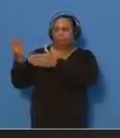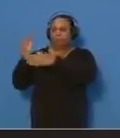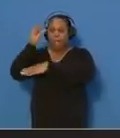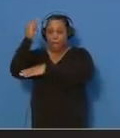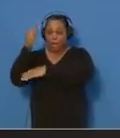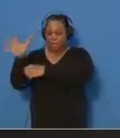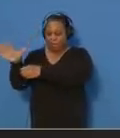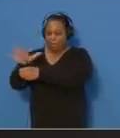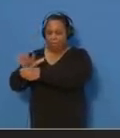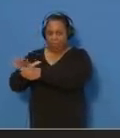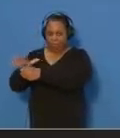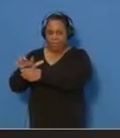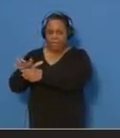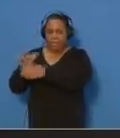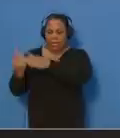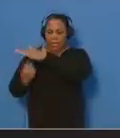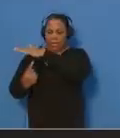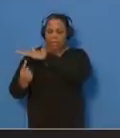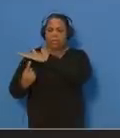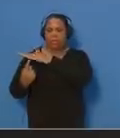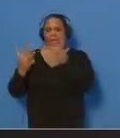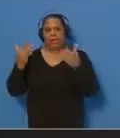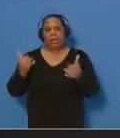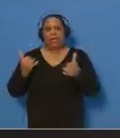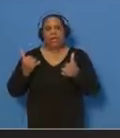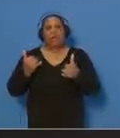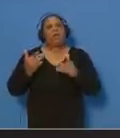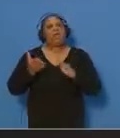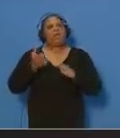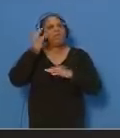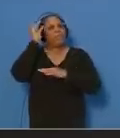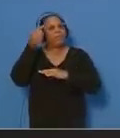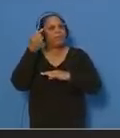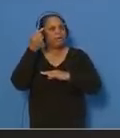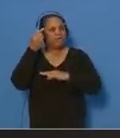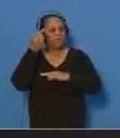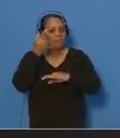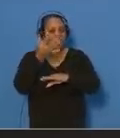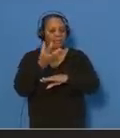And now an update regarding the government-run shelter.